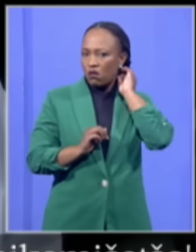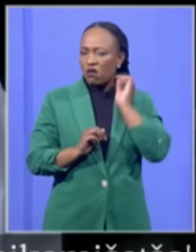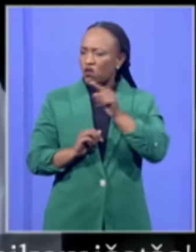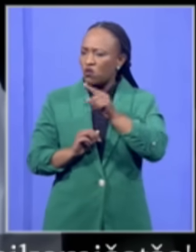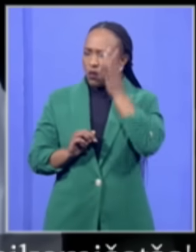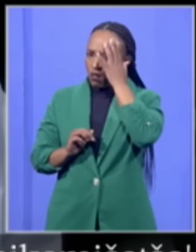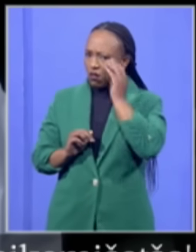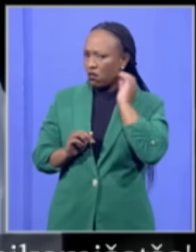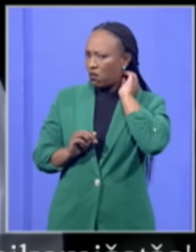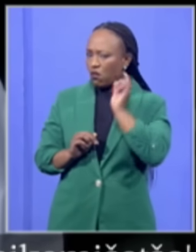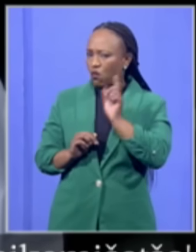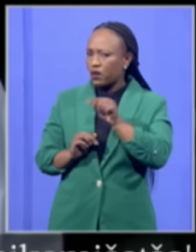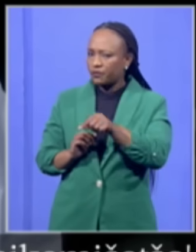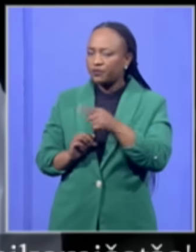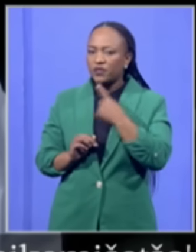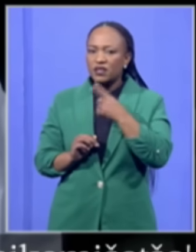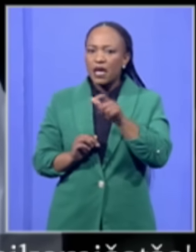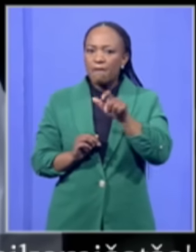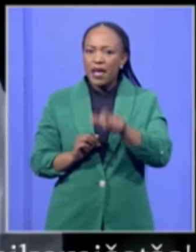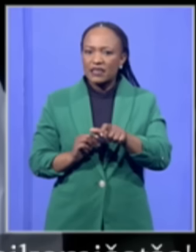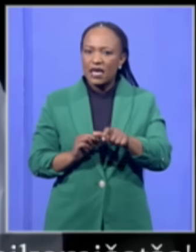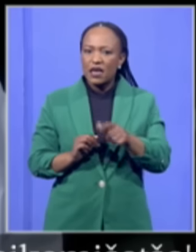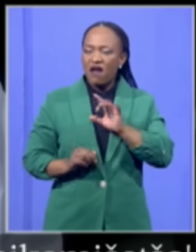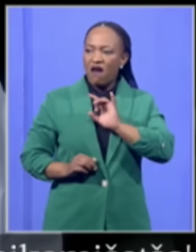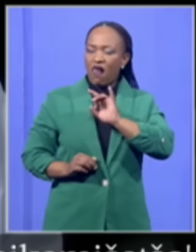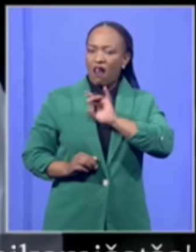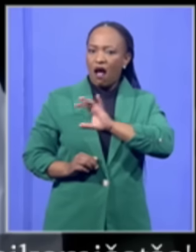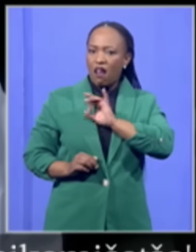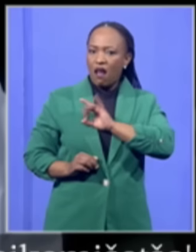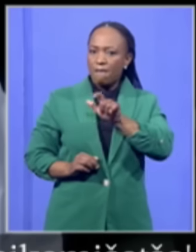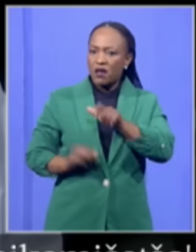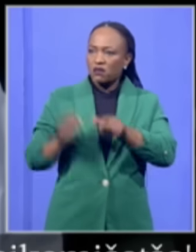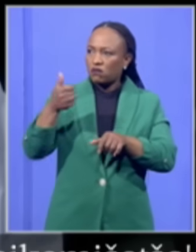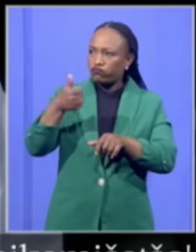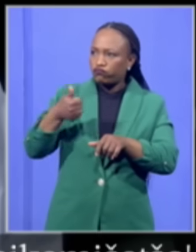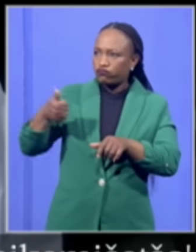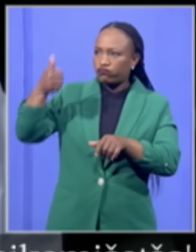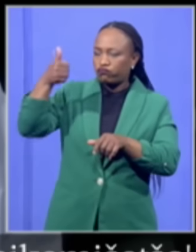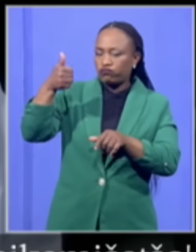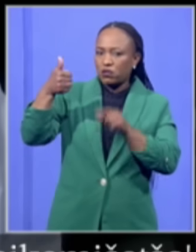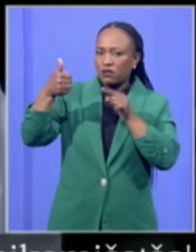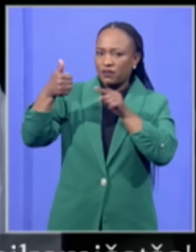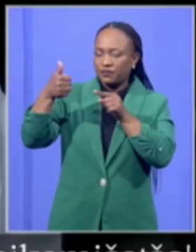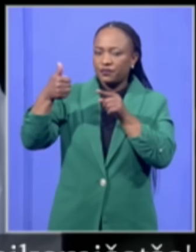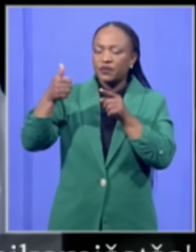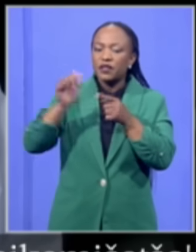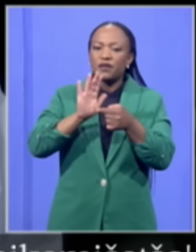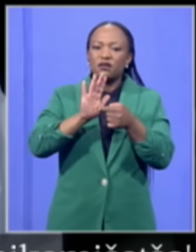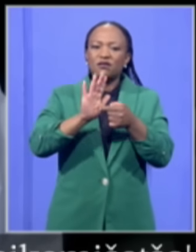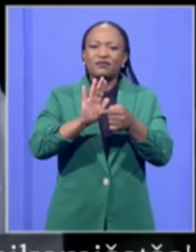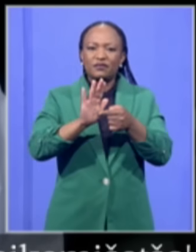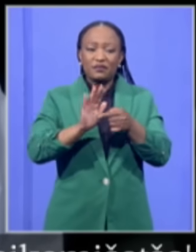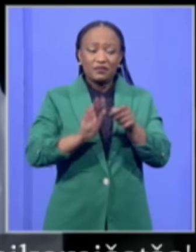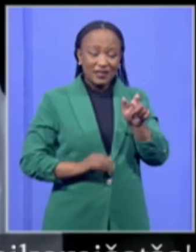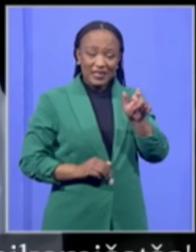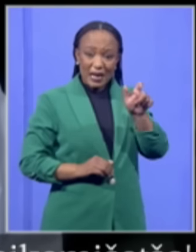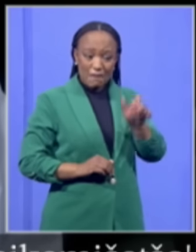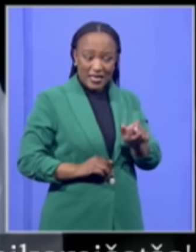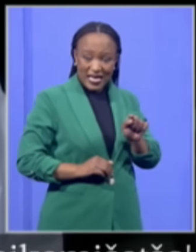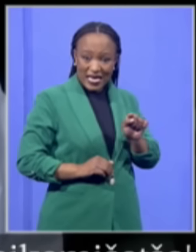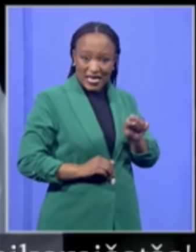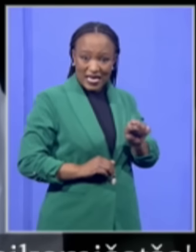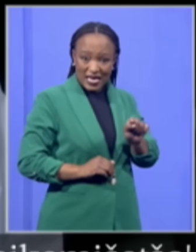effect? If you say someone fears authority, and I demonstrate to you that that complainant